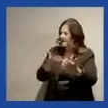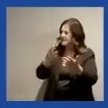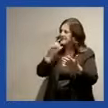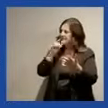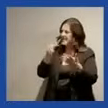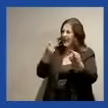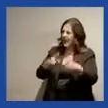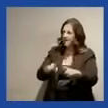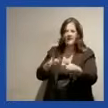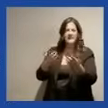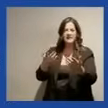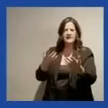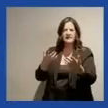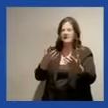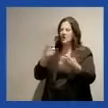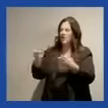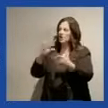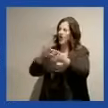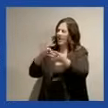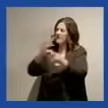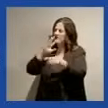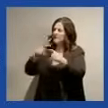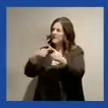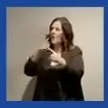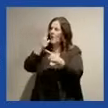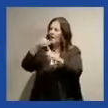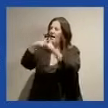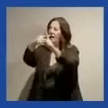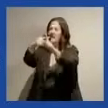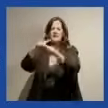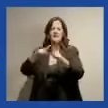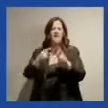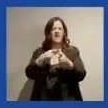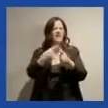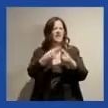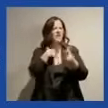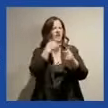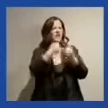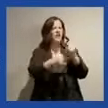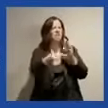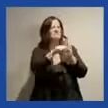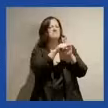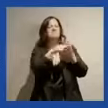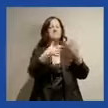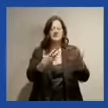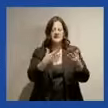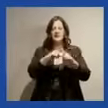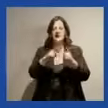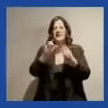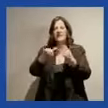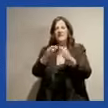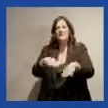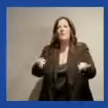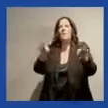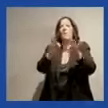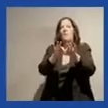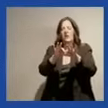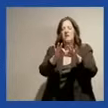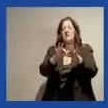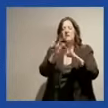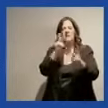occurred in the last two fiscal years. So the idea would be able to create that account. Yes, there are GAN questions.